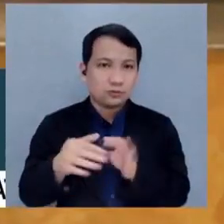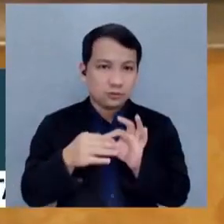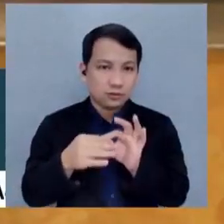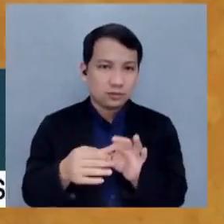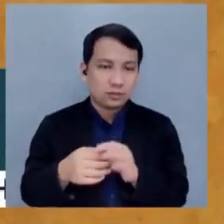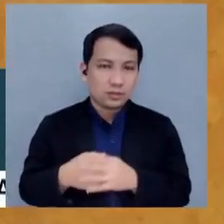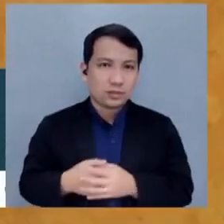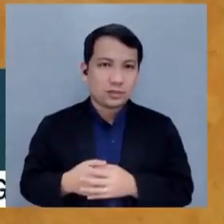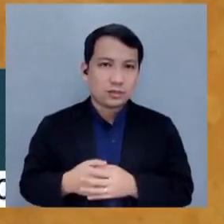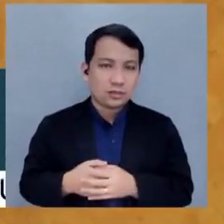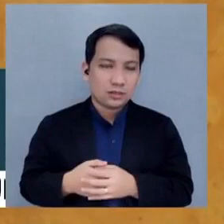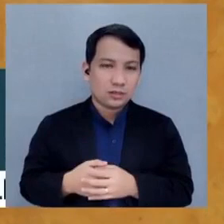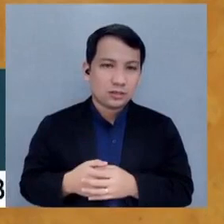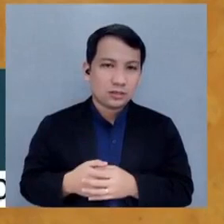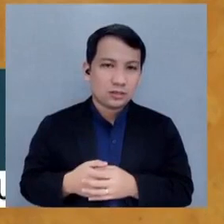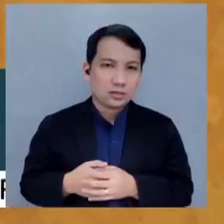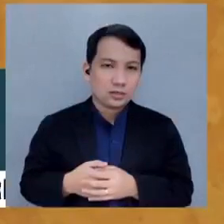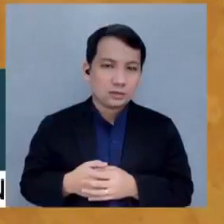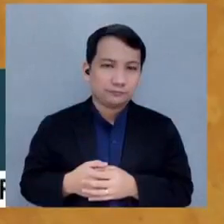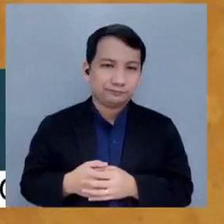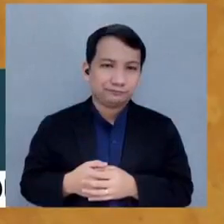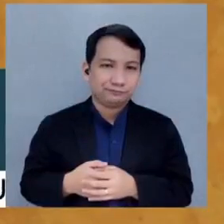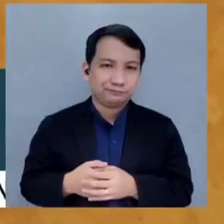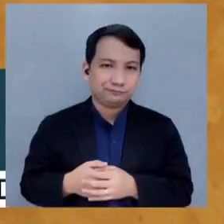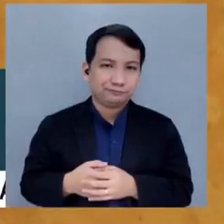LinkedIn Learning. Partner with Boost Capital